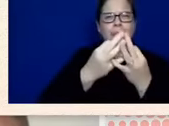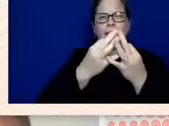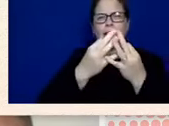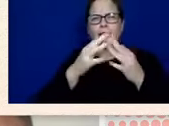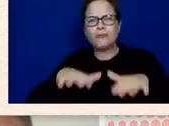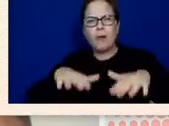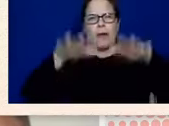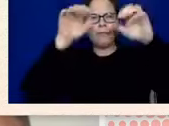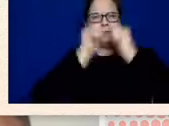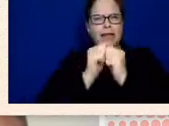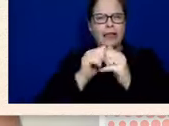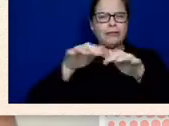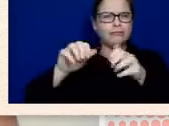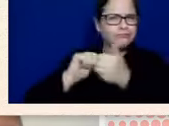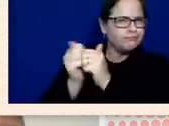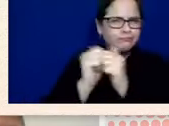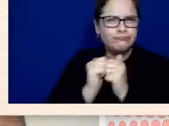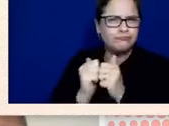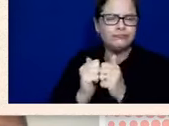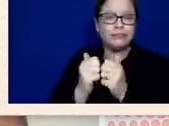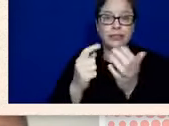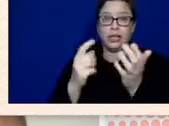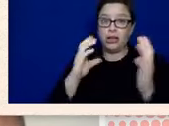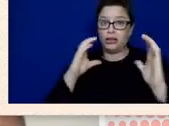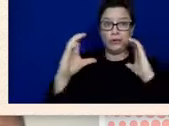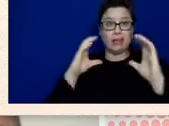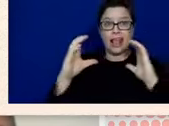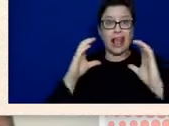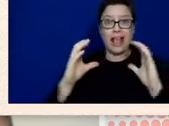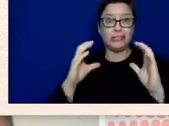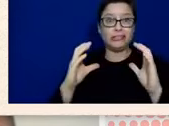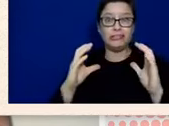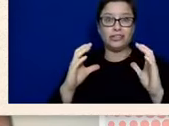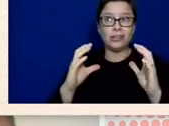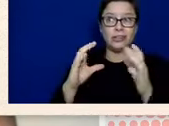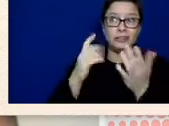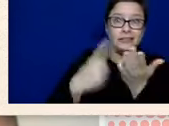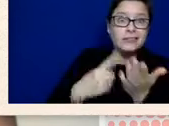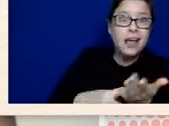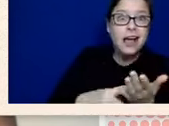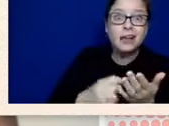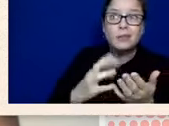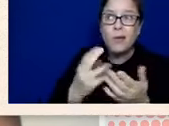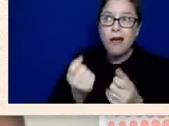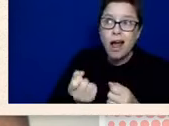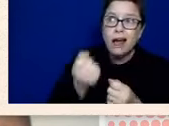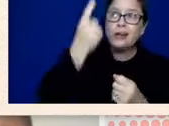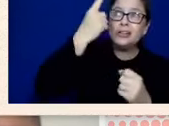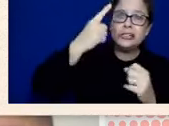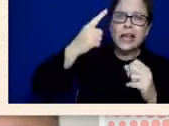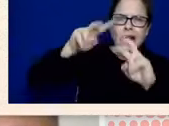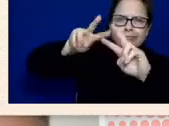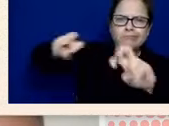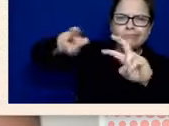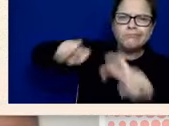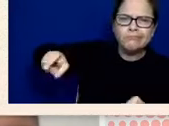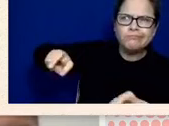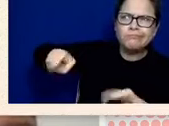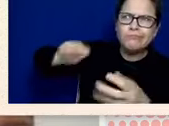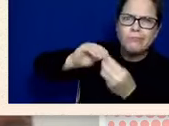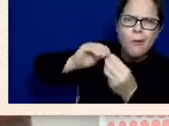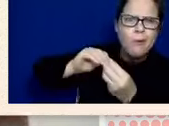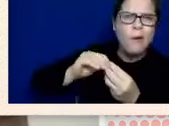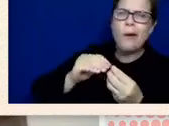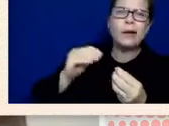sometimes there's no really communication that's being brought up or understanding of each other. So I wanted to bring up this